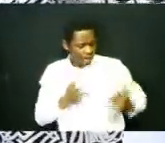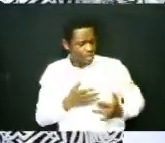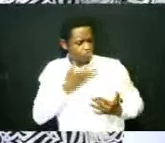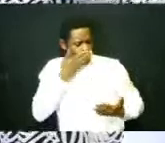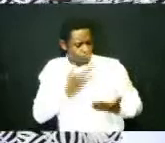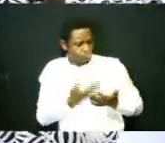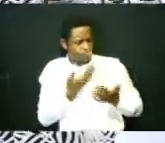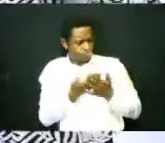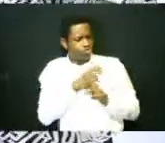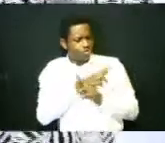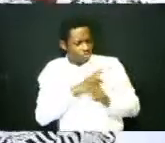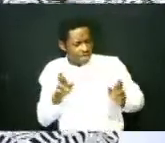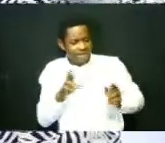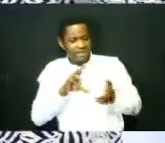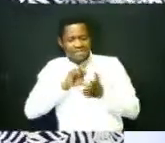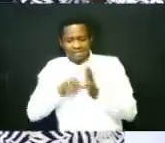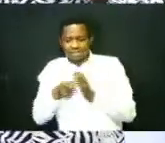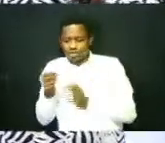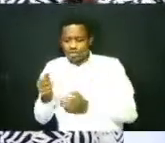situation. And